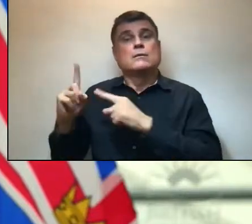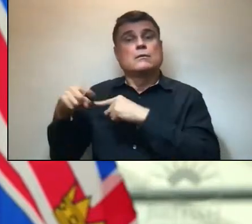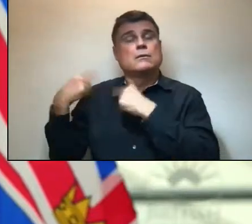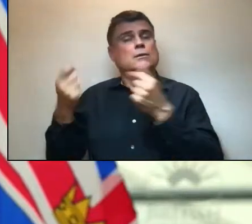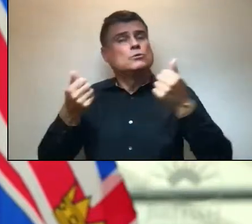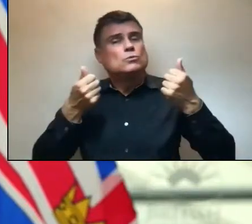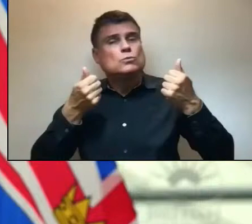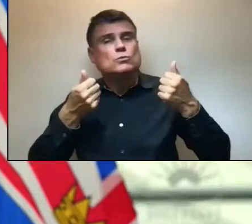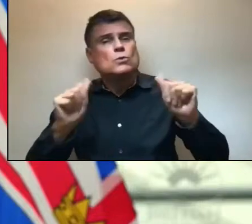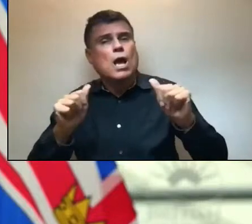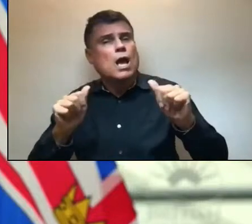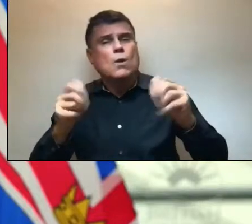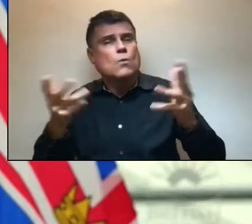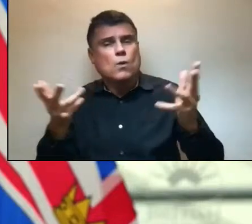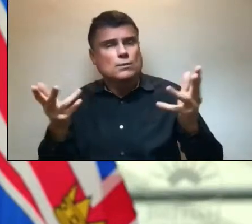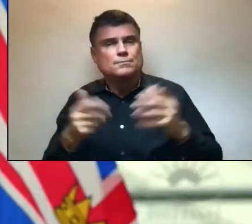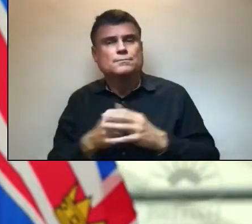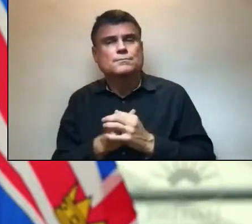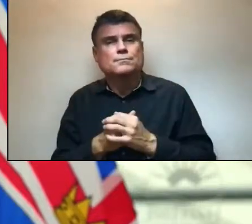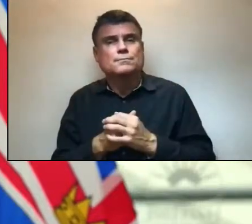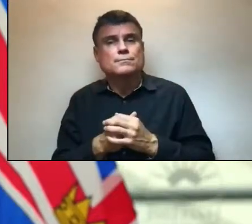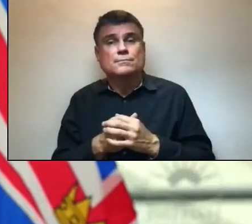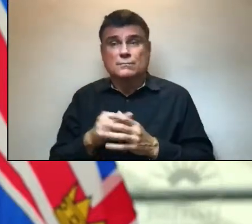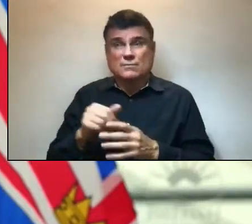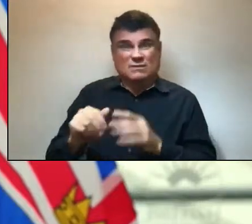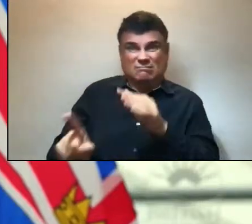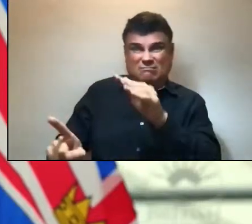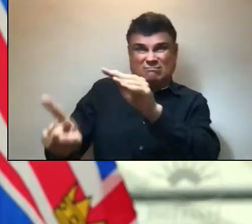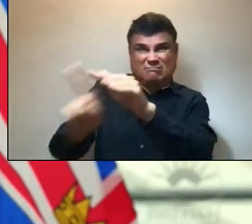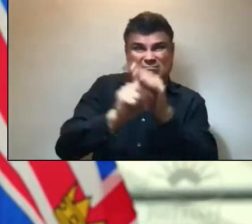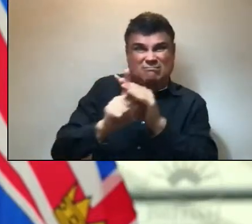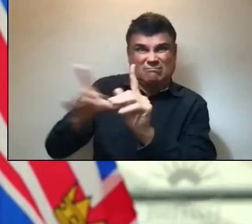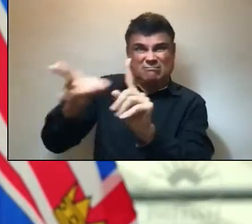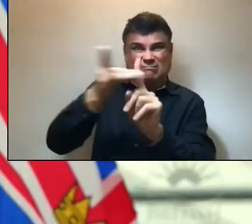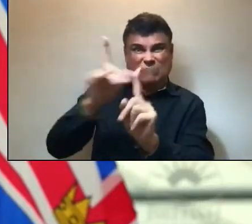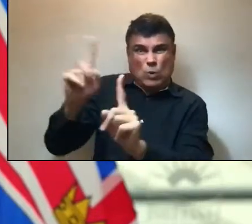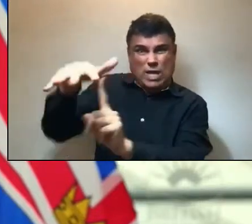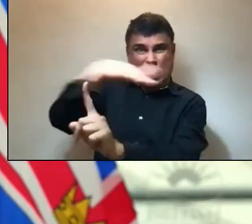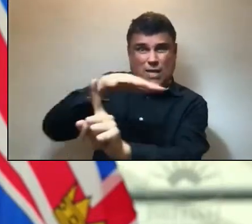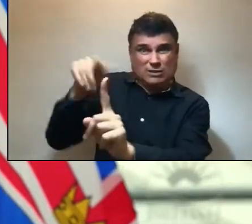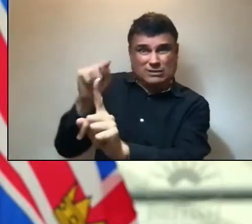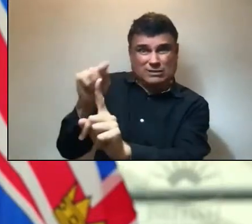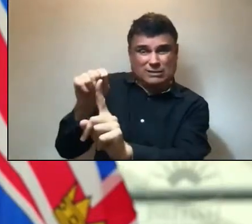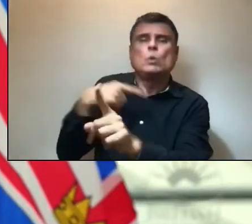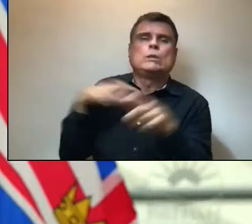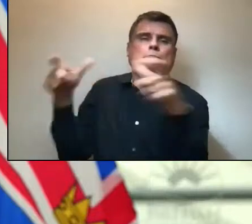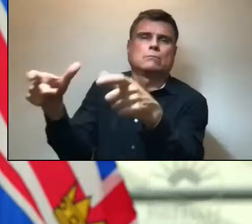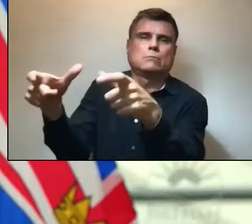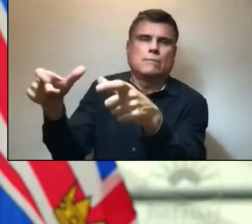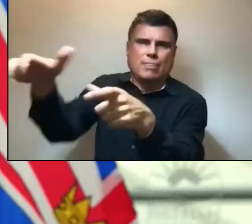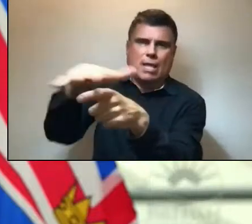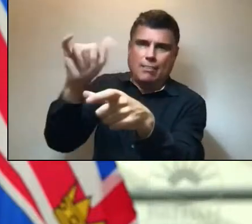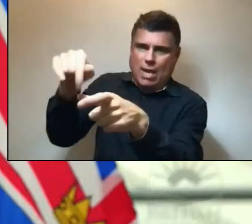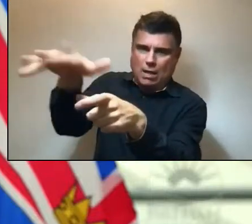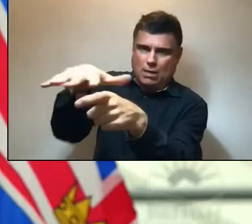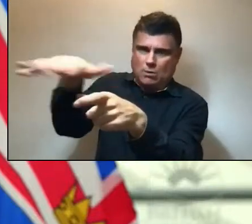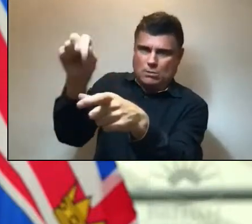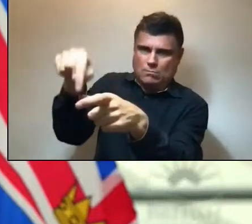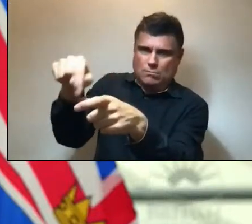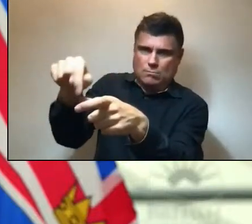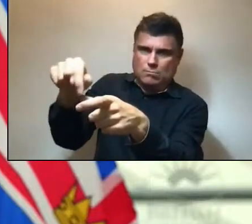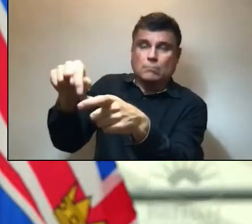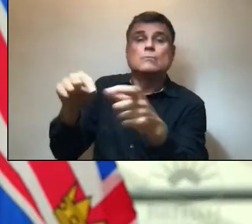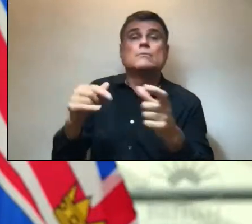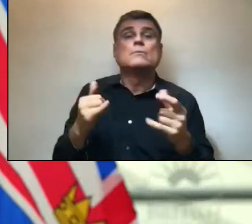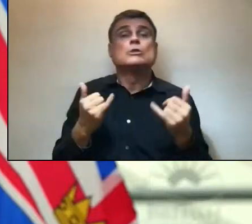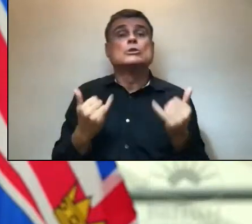highest risk. So we have in place fairly strong restrictions around events and gatherings. One